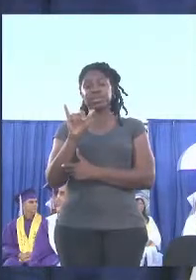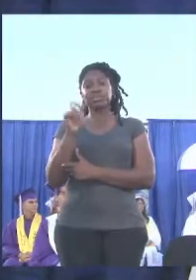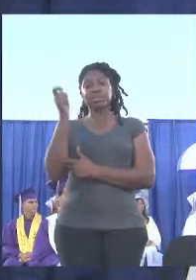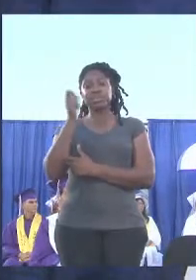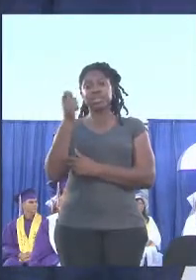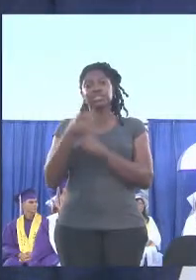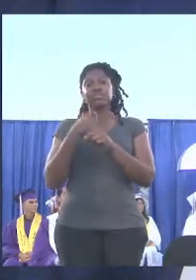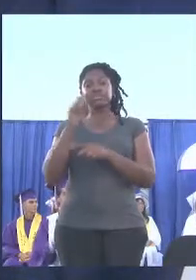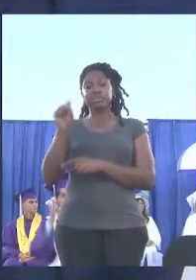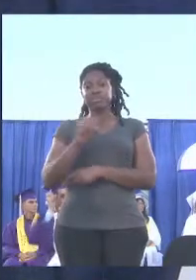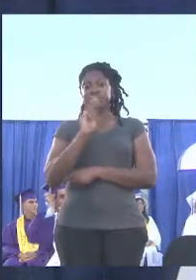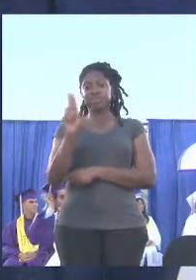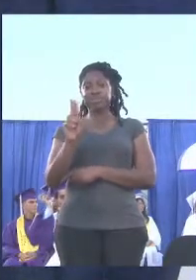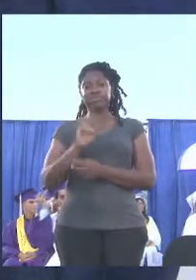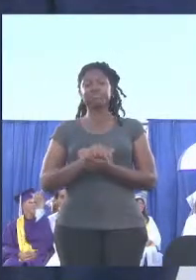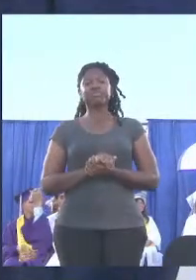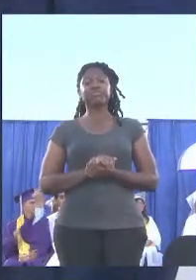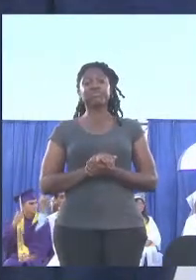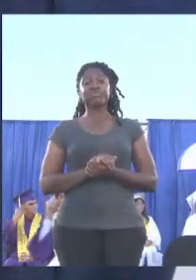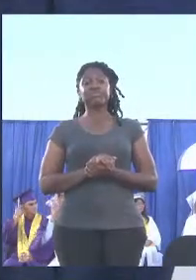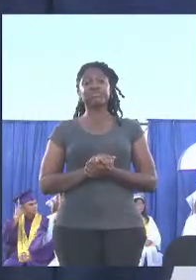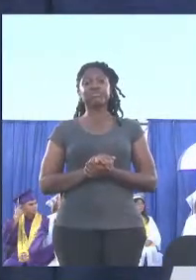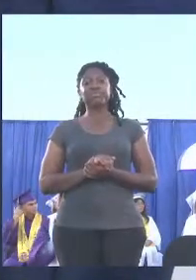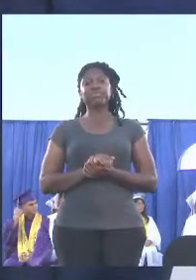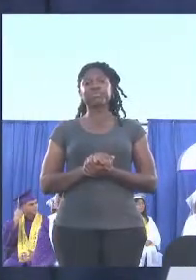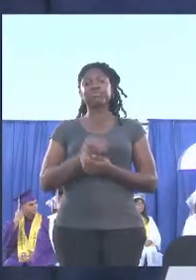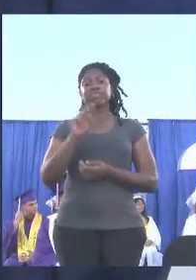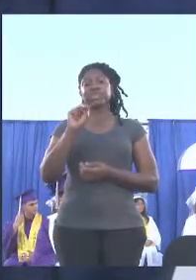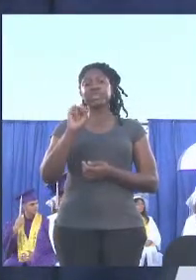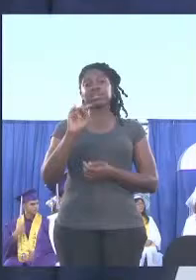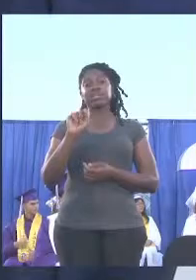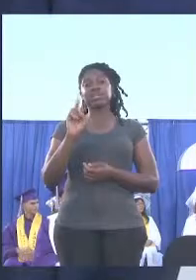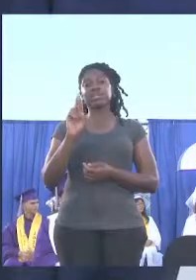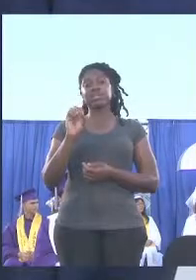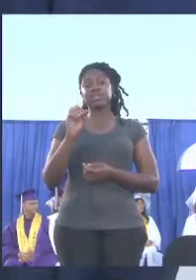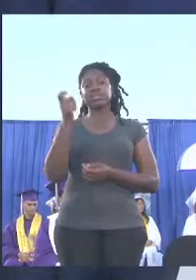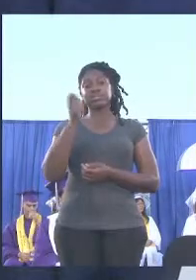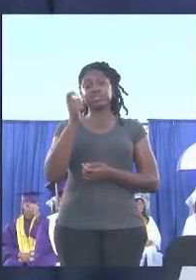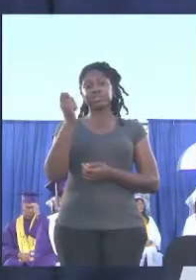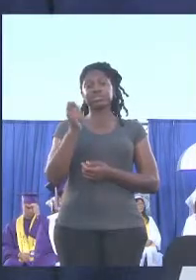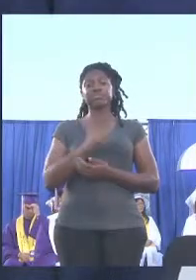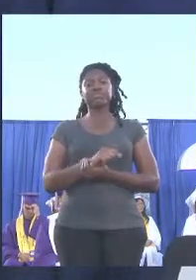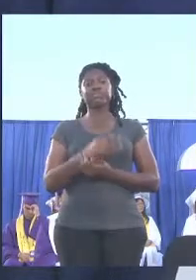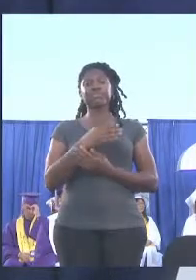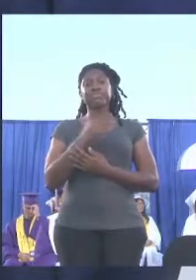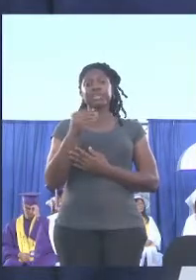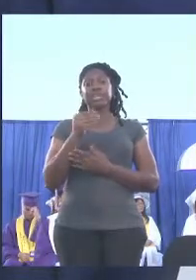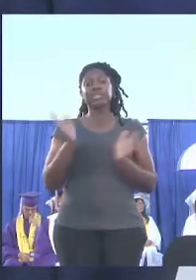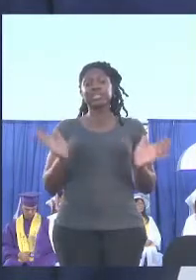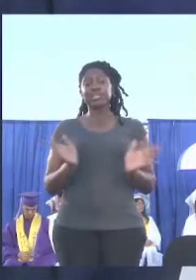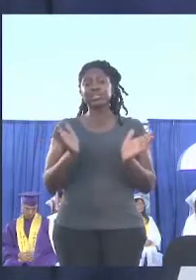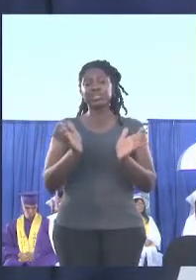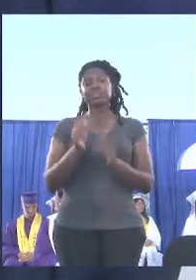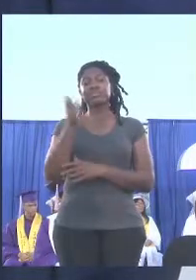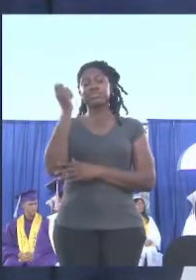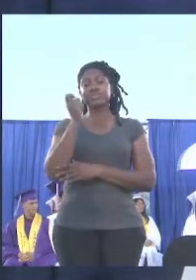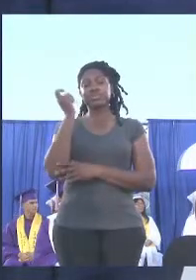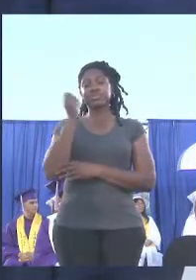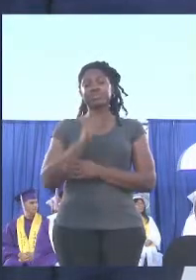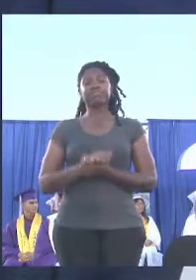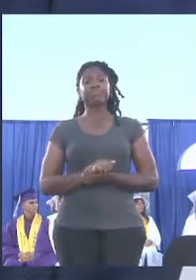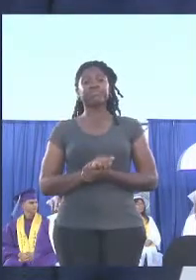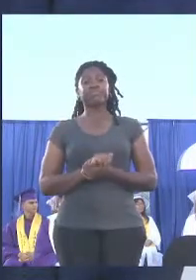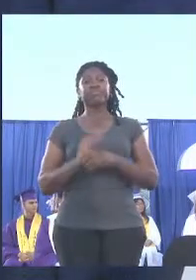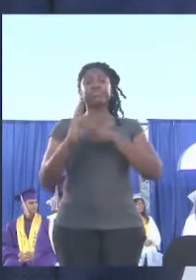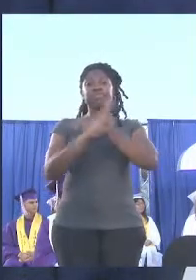St. Mary's University, Nitro Scholarship, and the Encourage Scholarship. In the